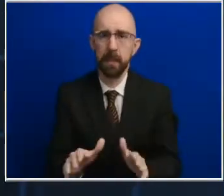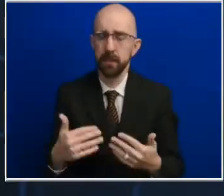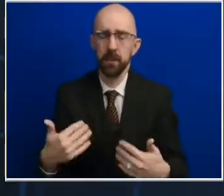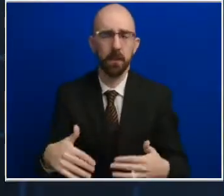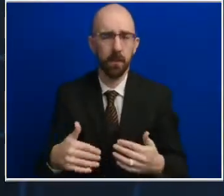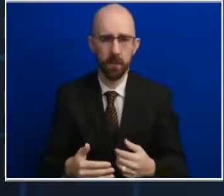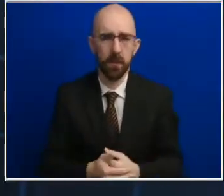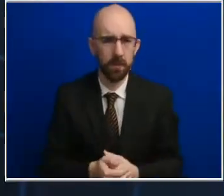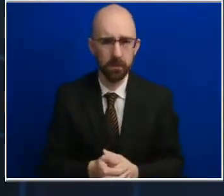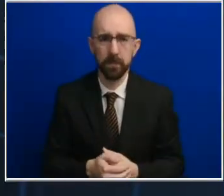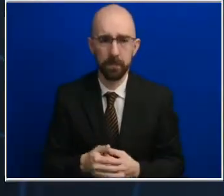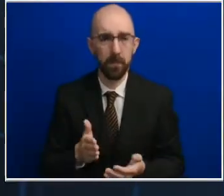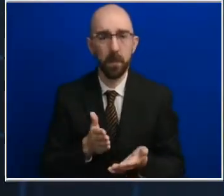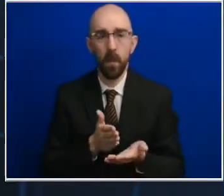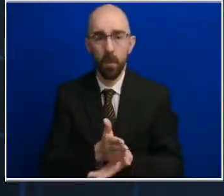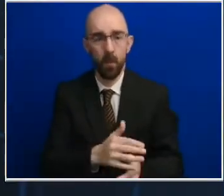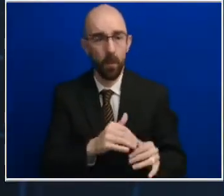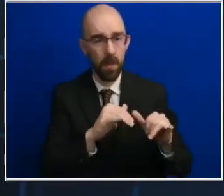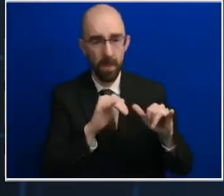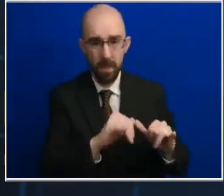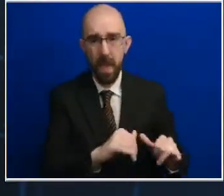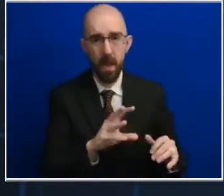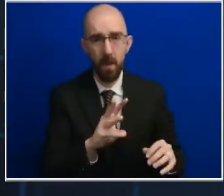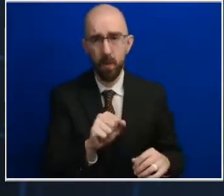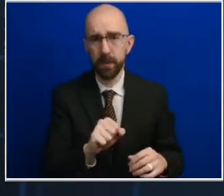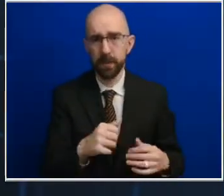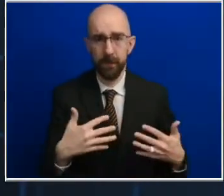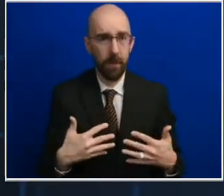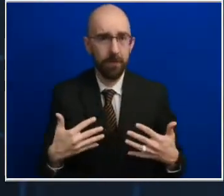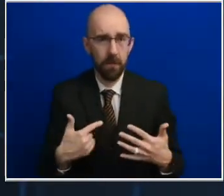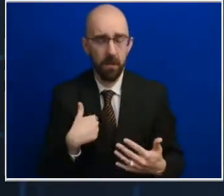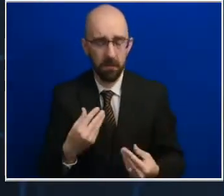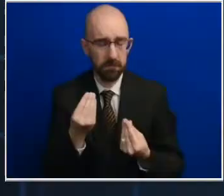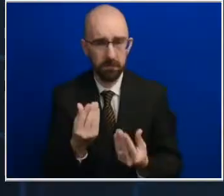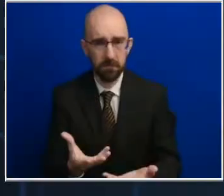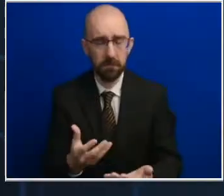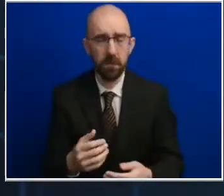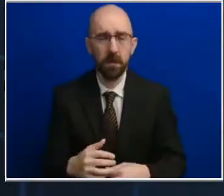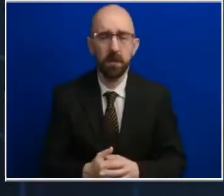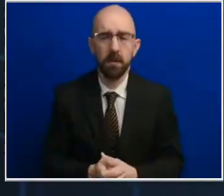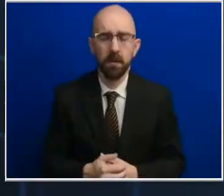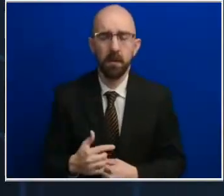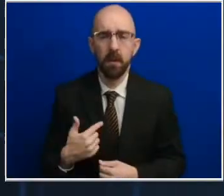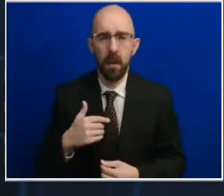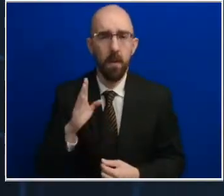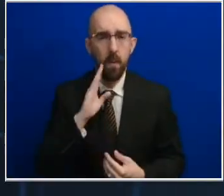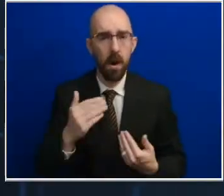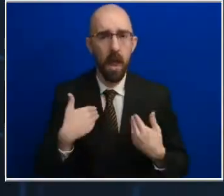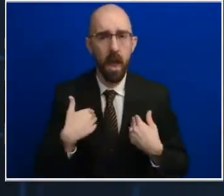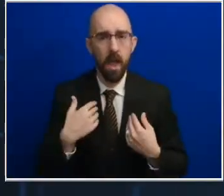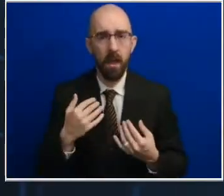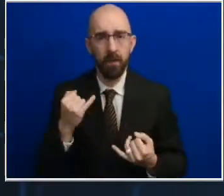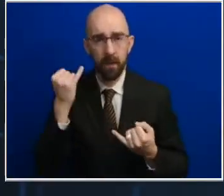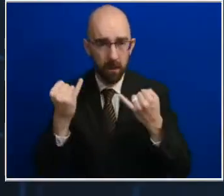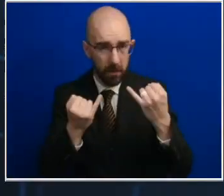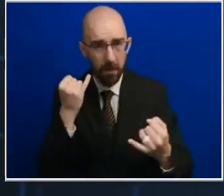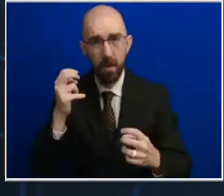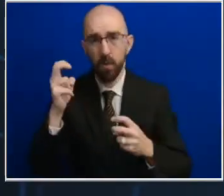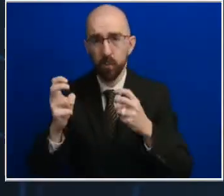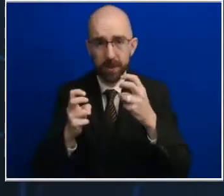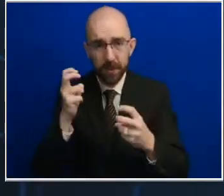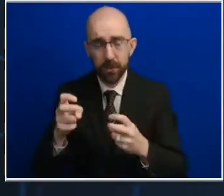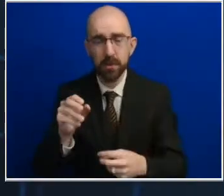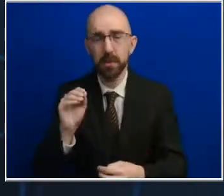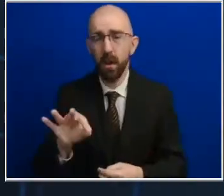them was, yeah, fearful, because I would have these hallucinations of